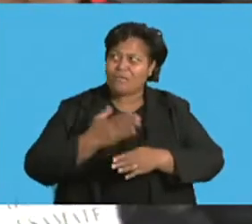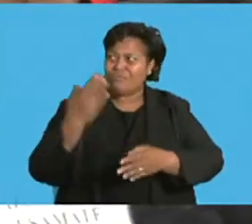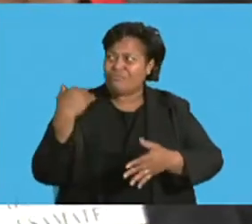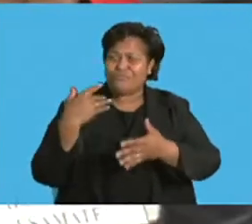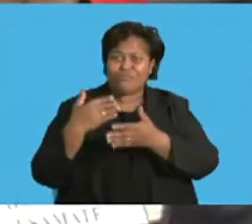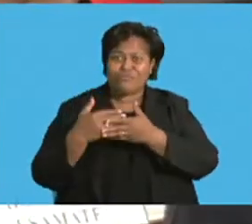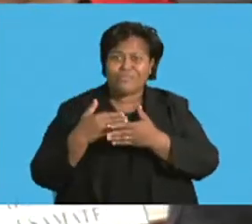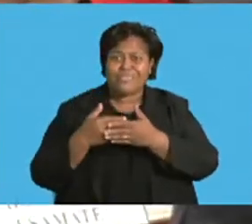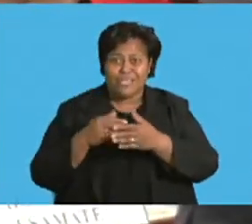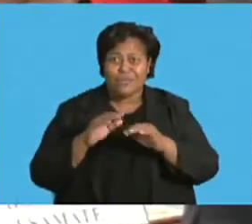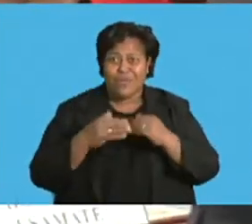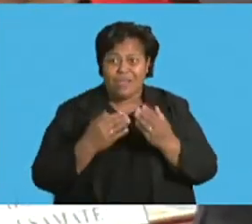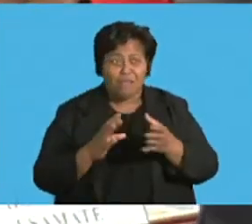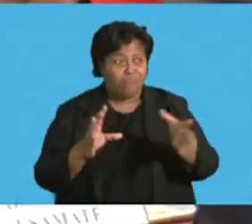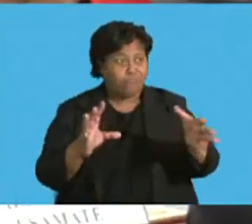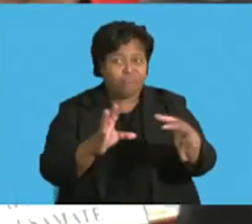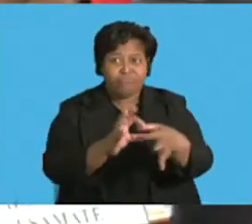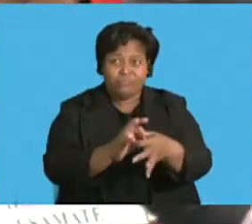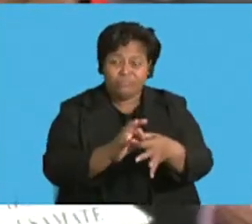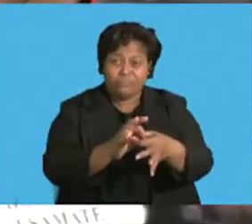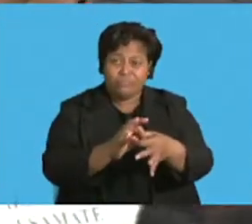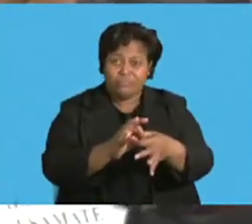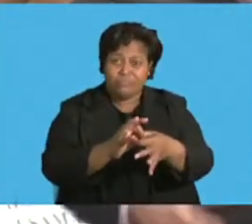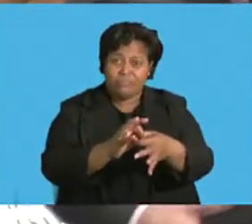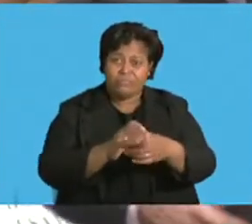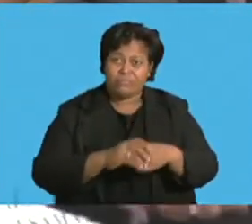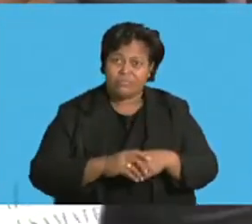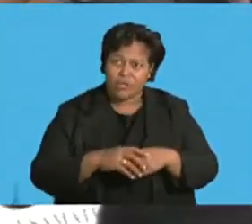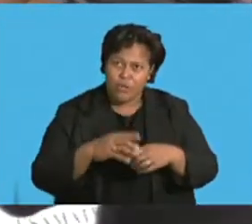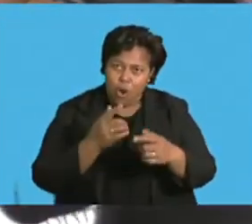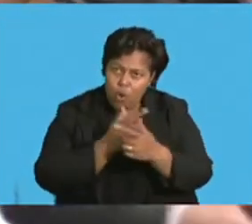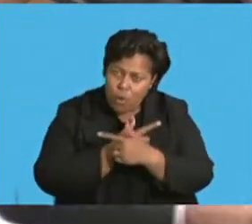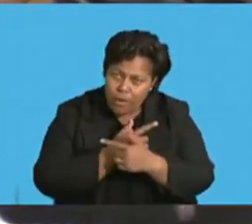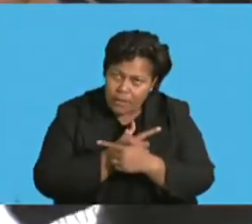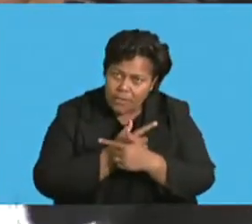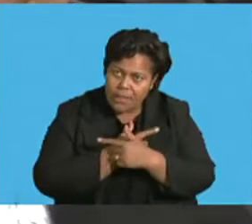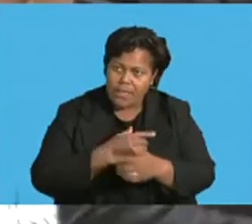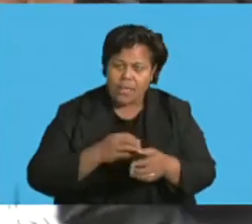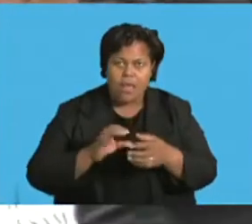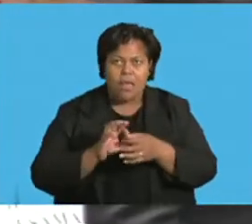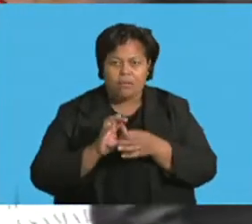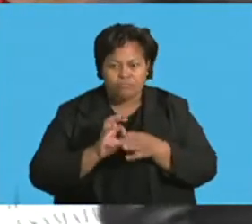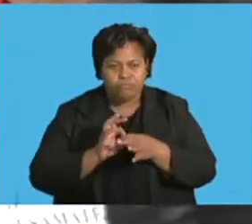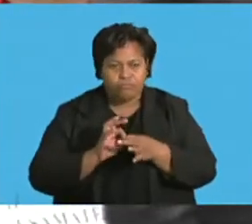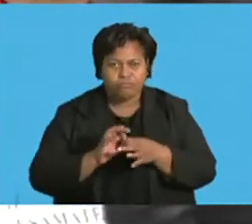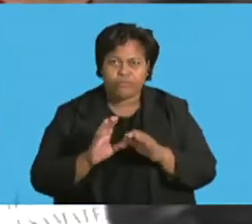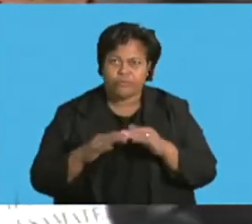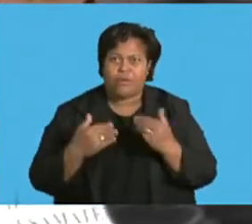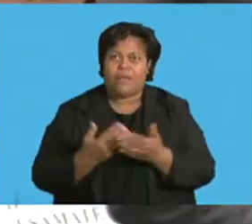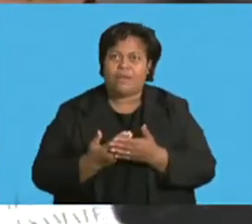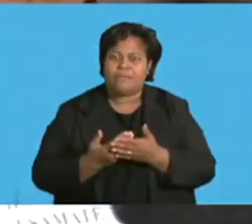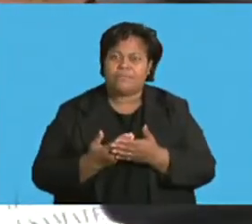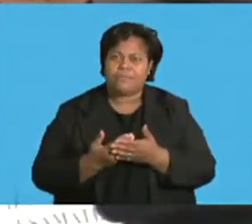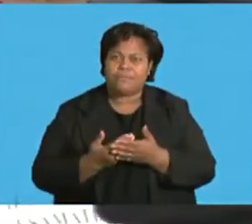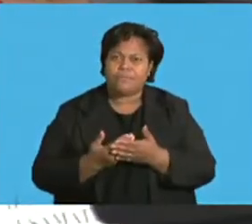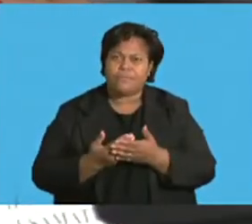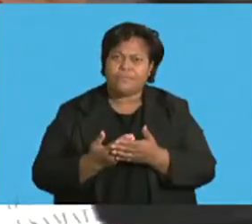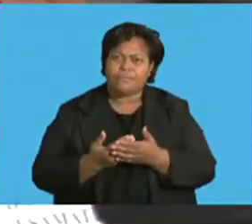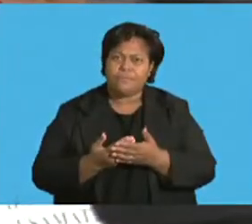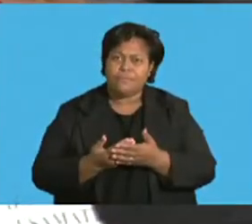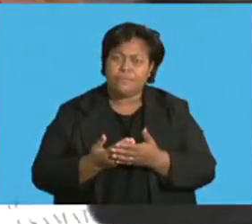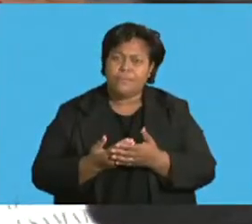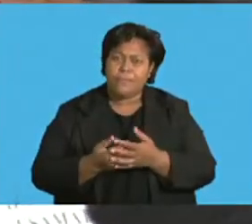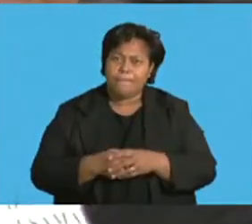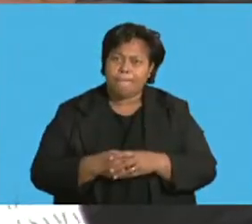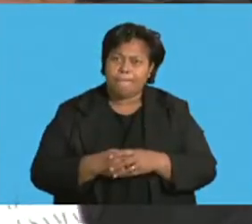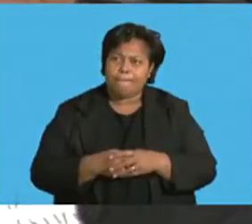of loyalty, allegiance, and camaraderie that the military actually did foster. And I, in fact,